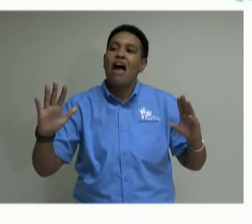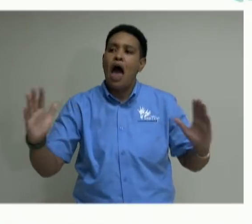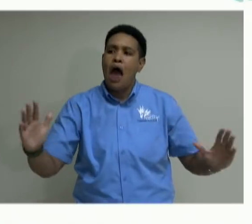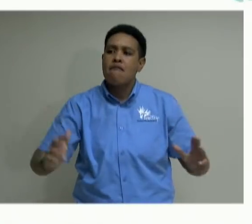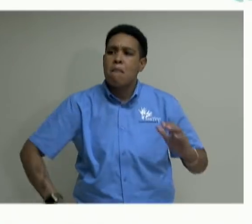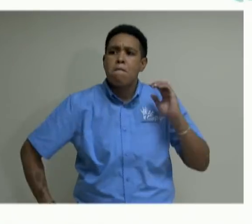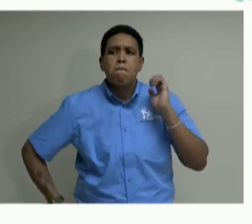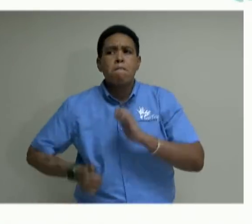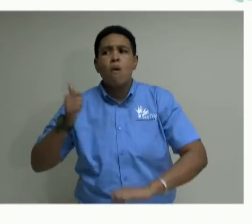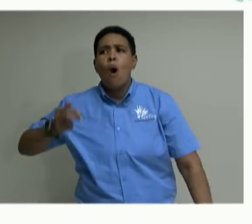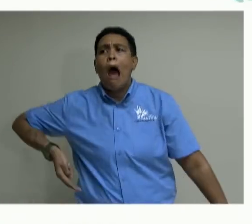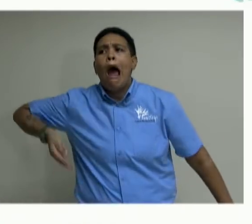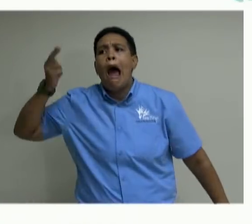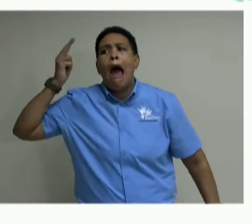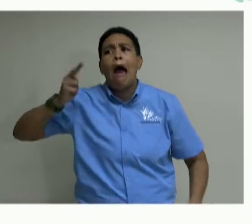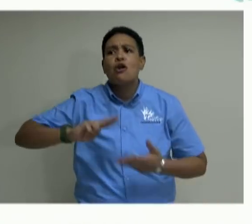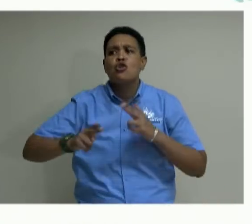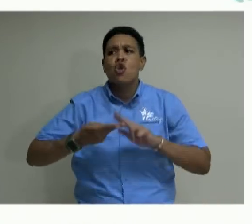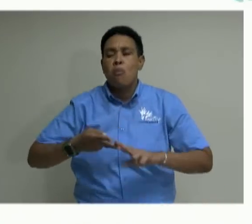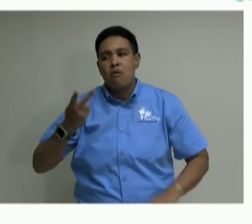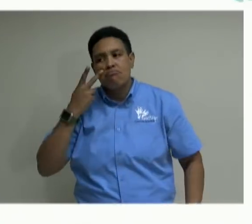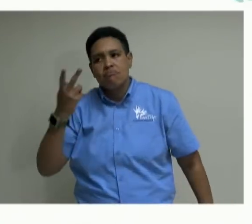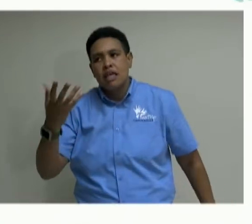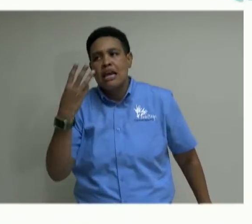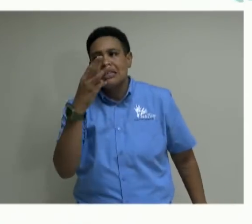greatest number of cases.